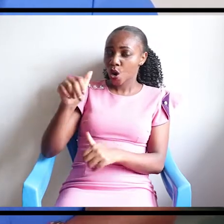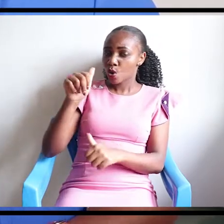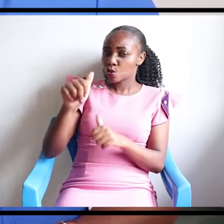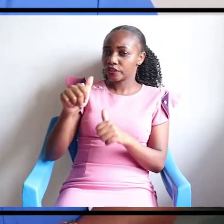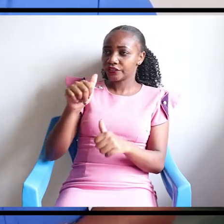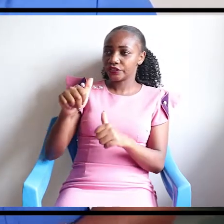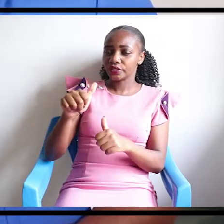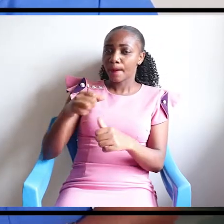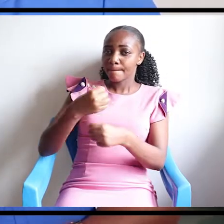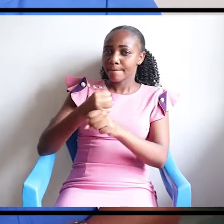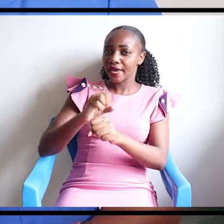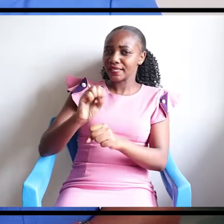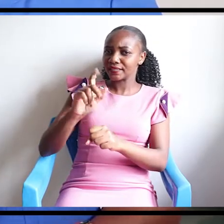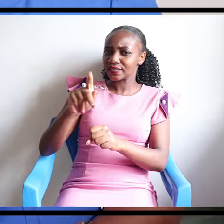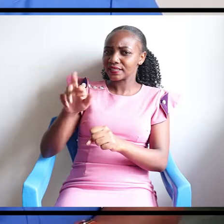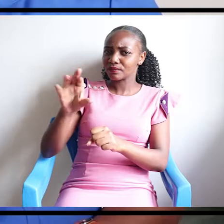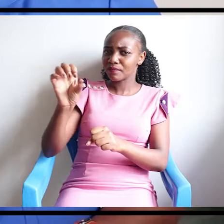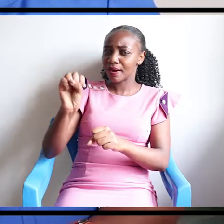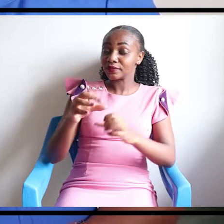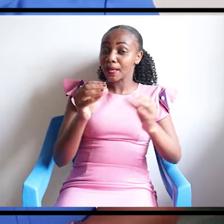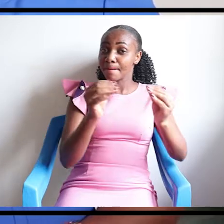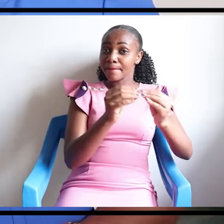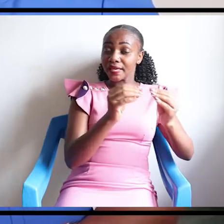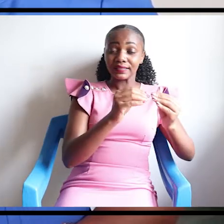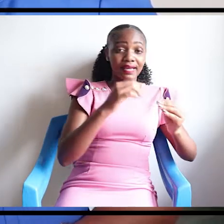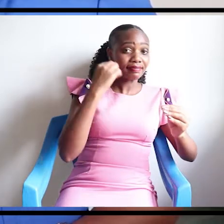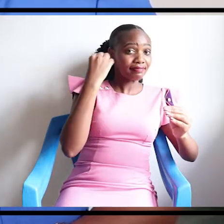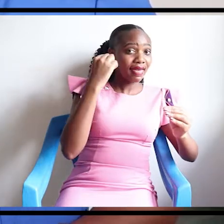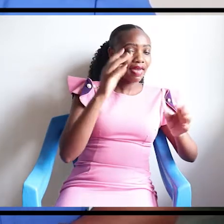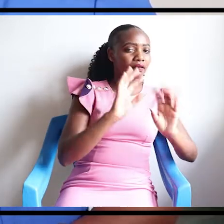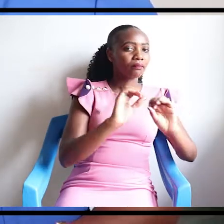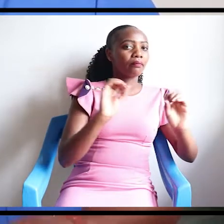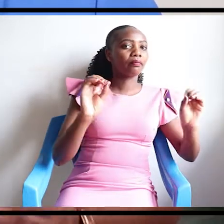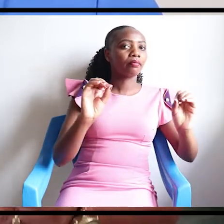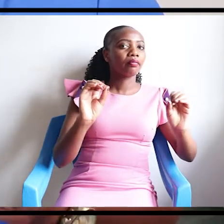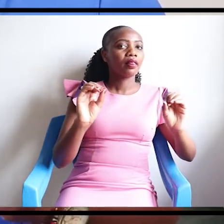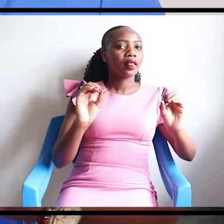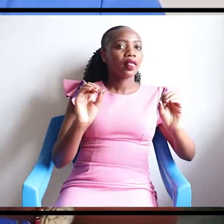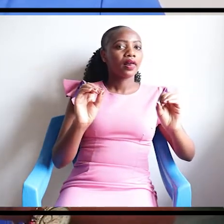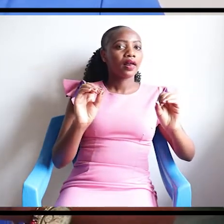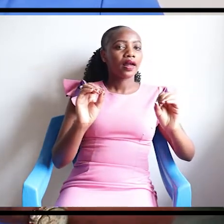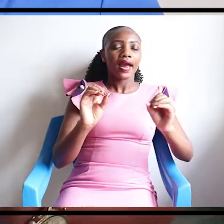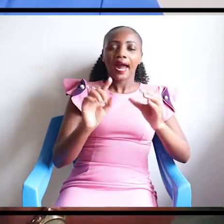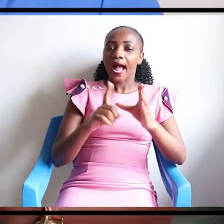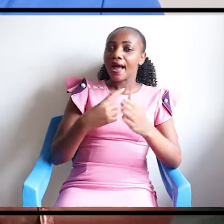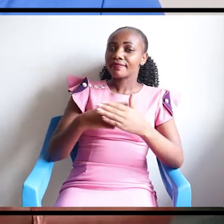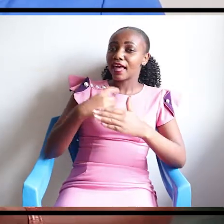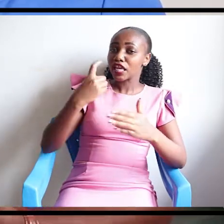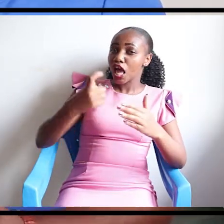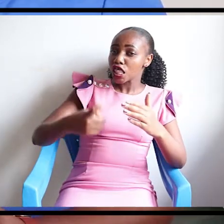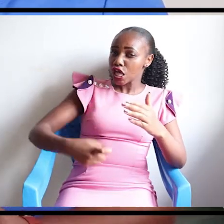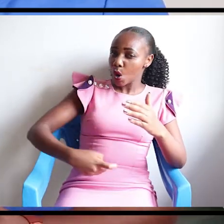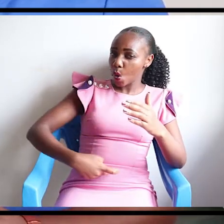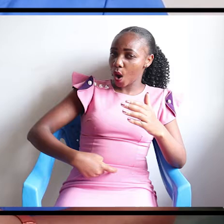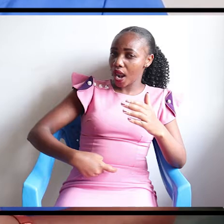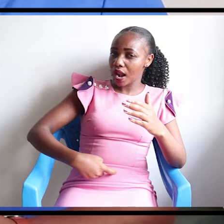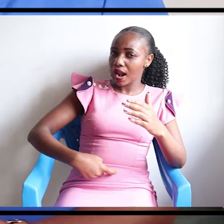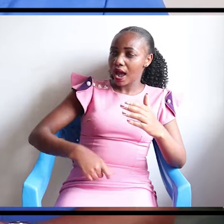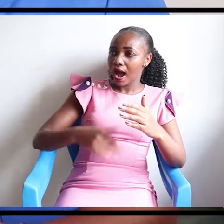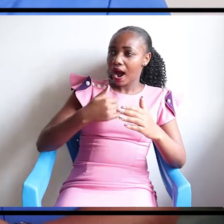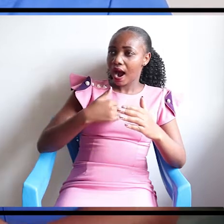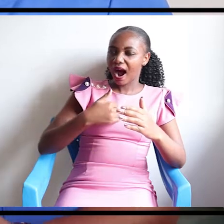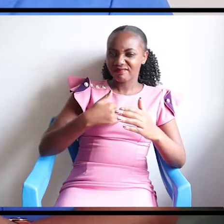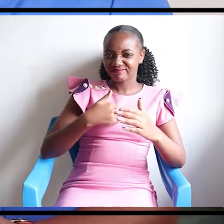makes the sperm not reach to the egg, hence no fertilization taking place. So the coil, like I said, it has a lot